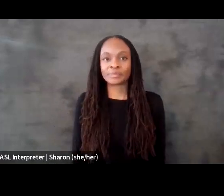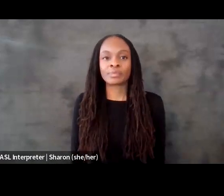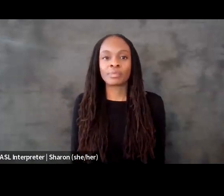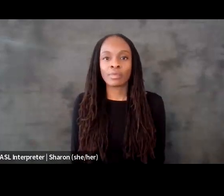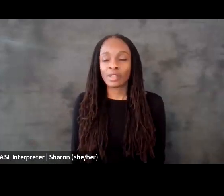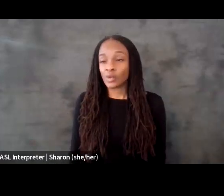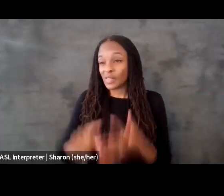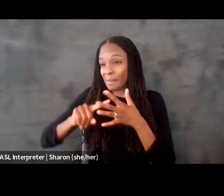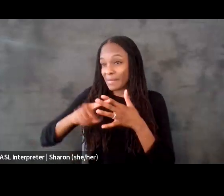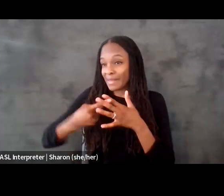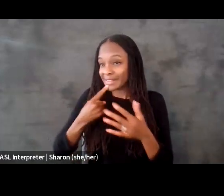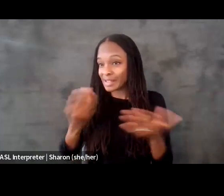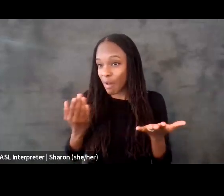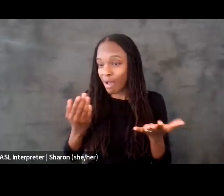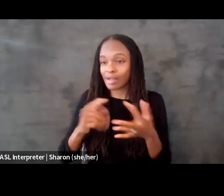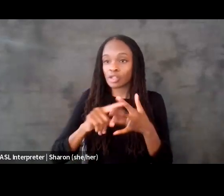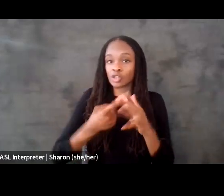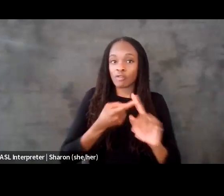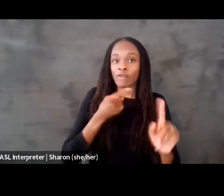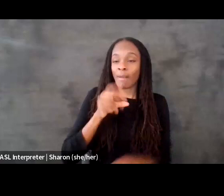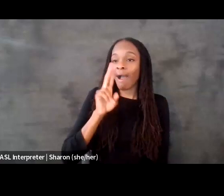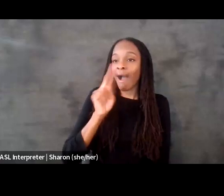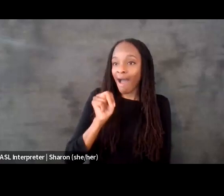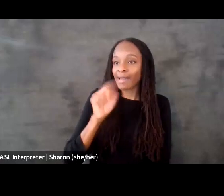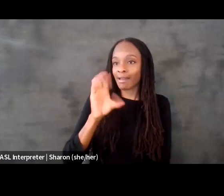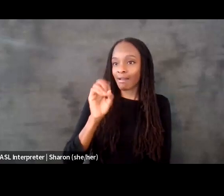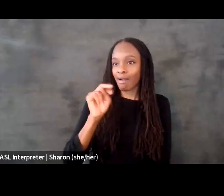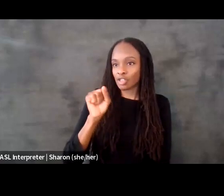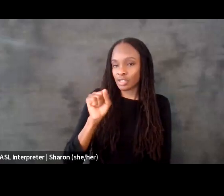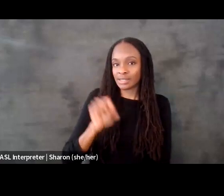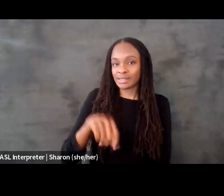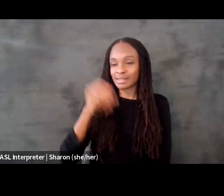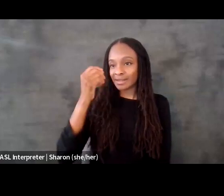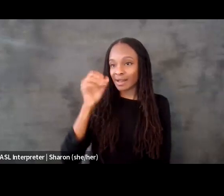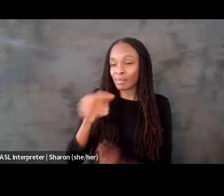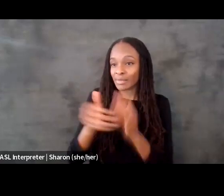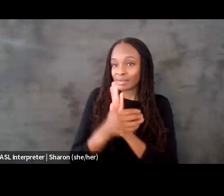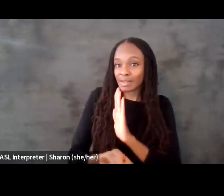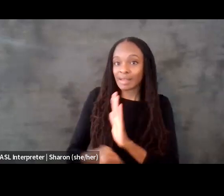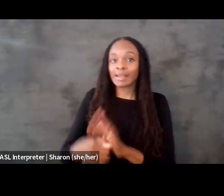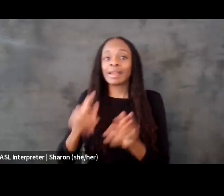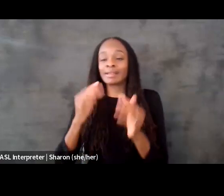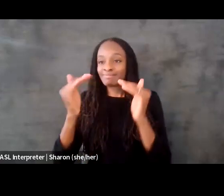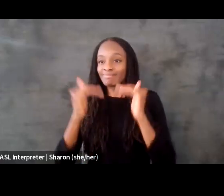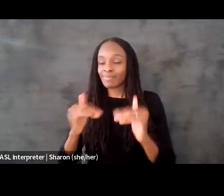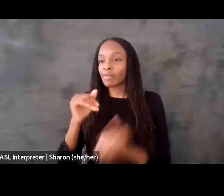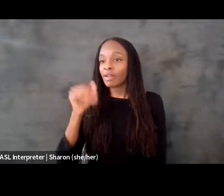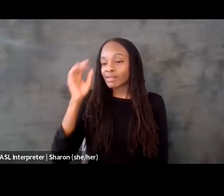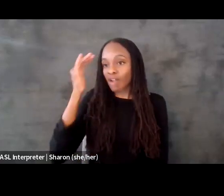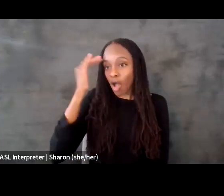beginning is, we start from unconscious incompetence, go to conscious competence, go to